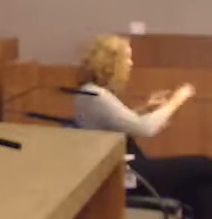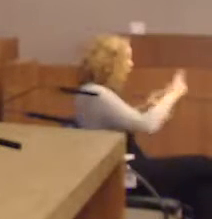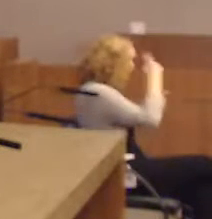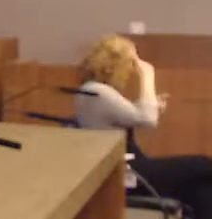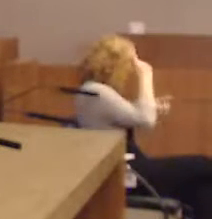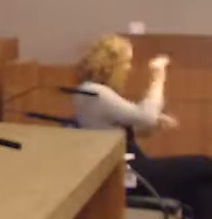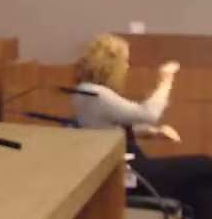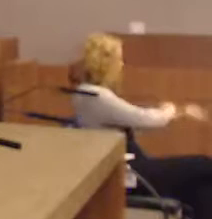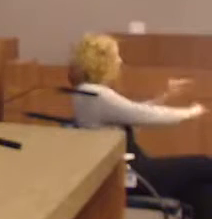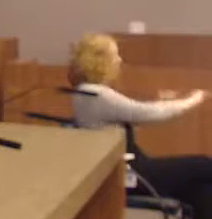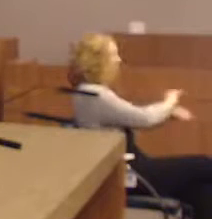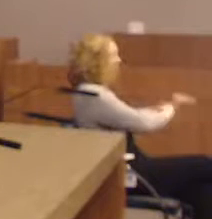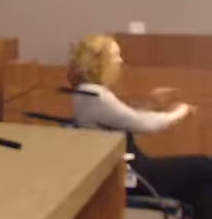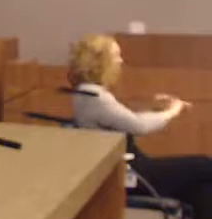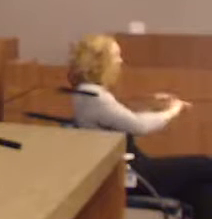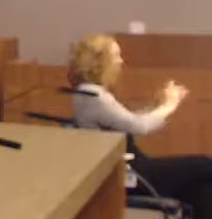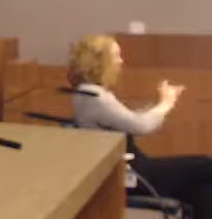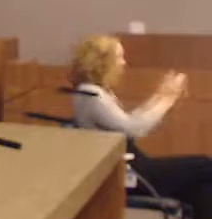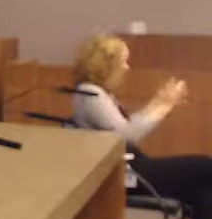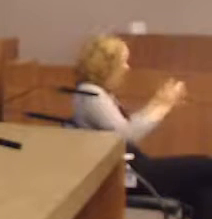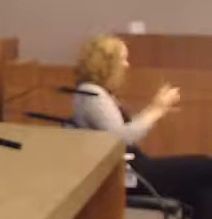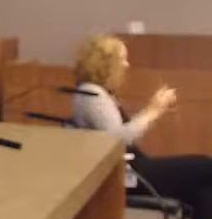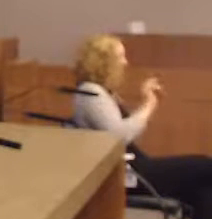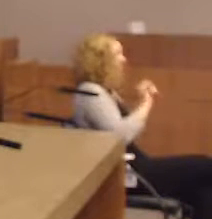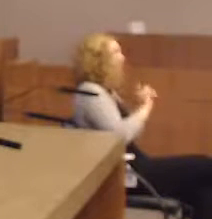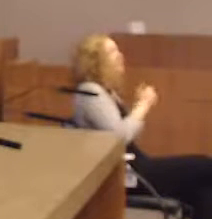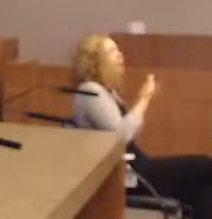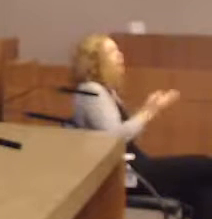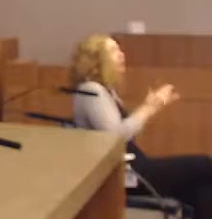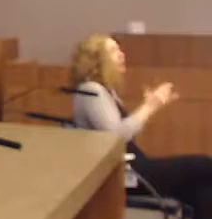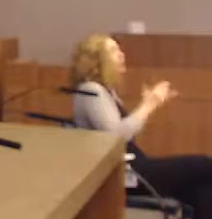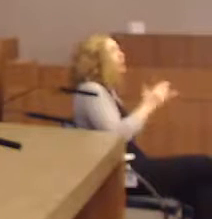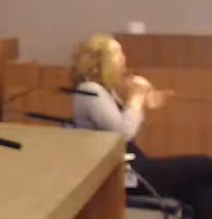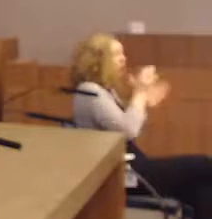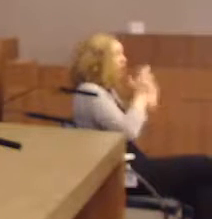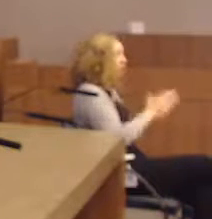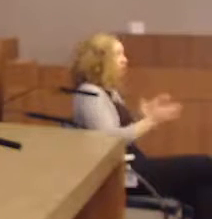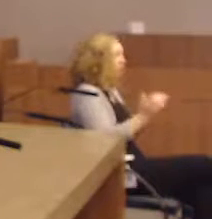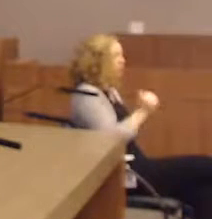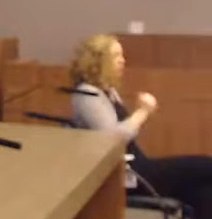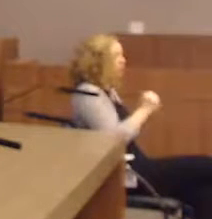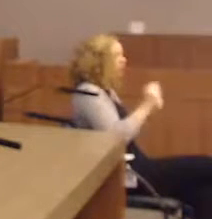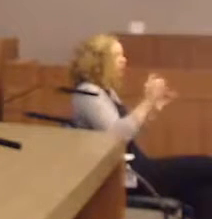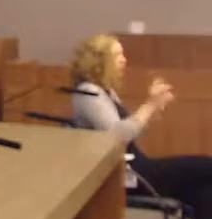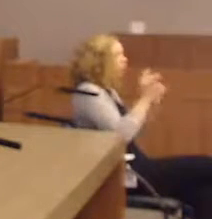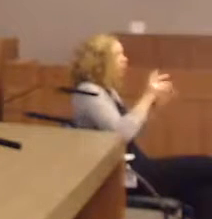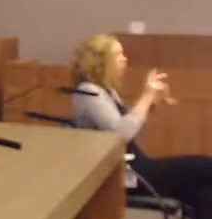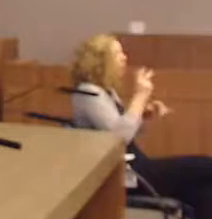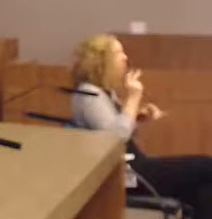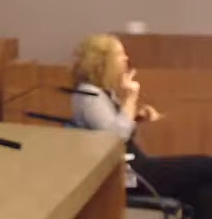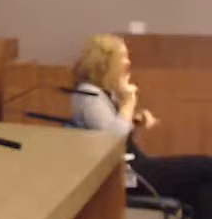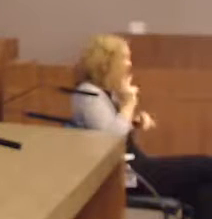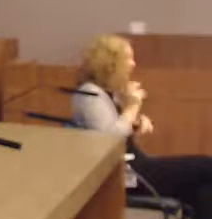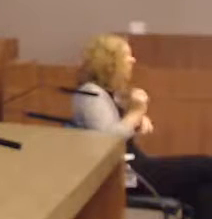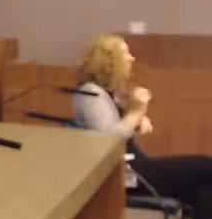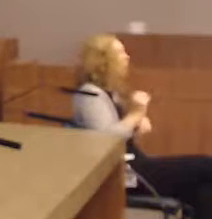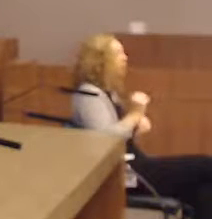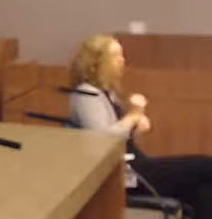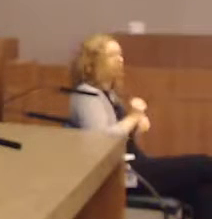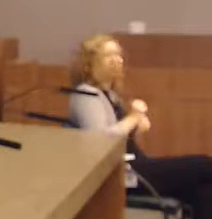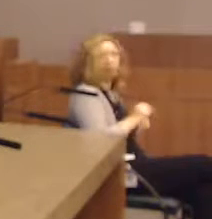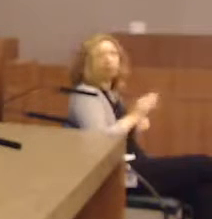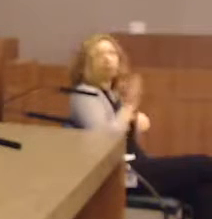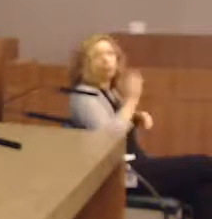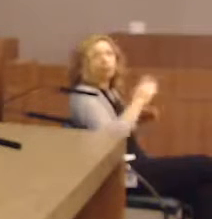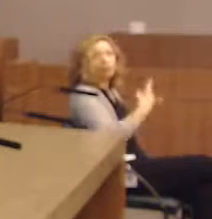because these two things are offline. So that's how things get out of sequential order. And we'll talk a little bit about when we ask the questions and how we get the information.